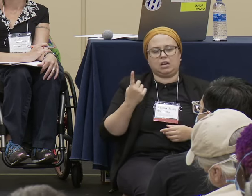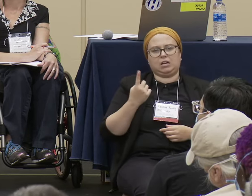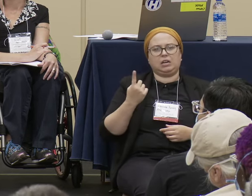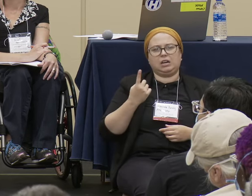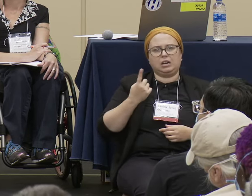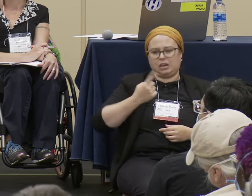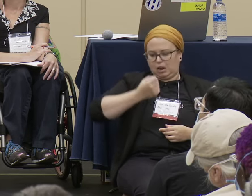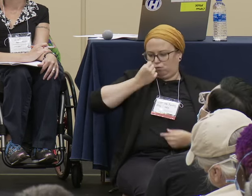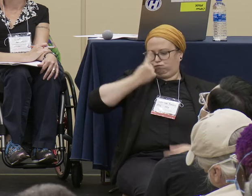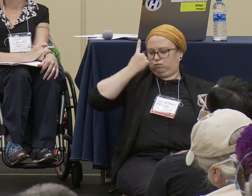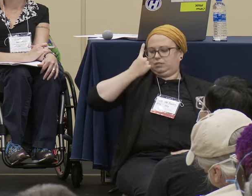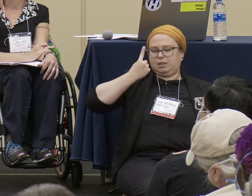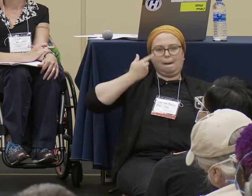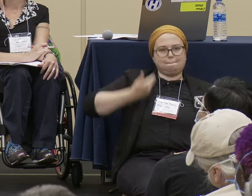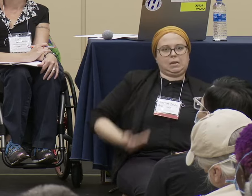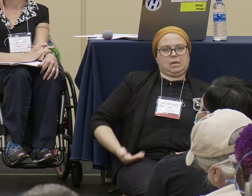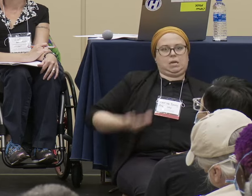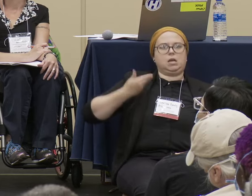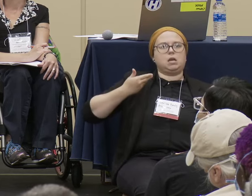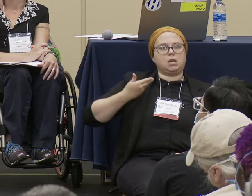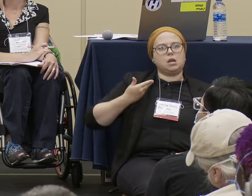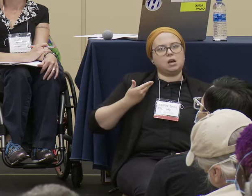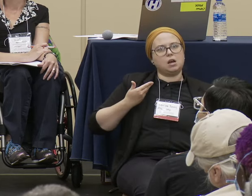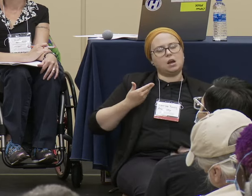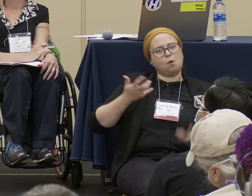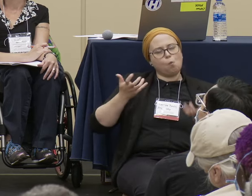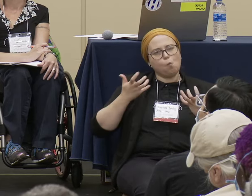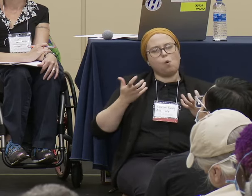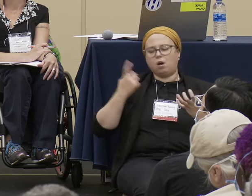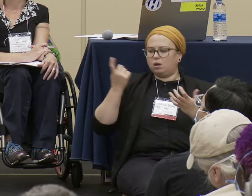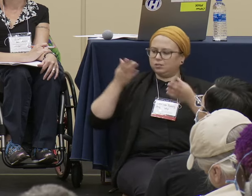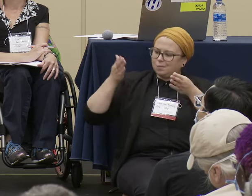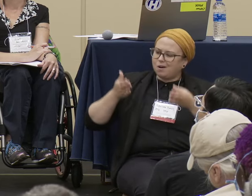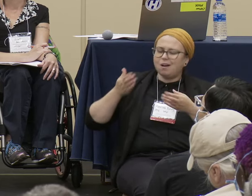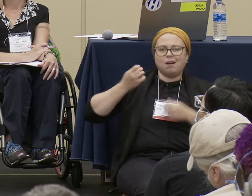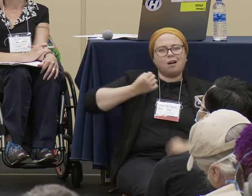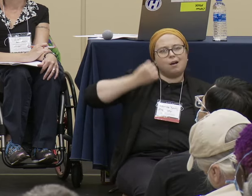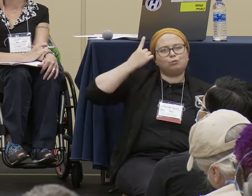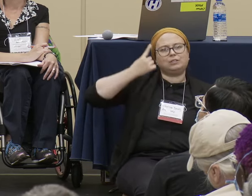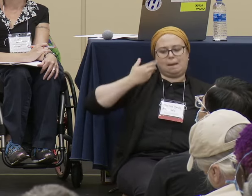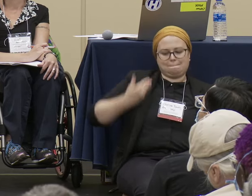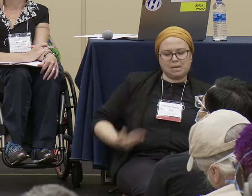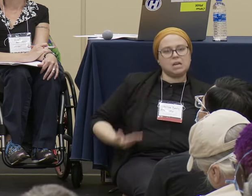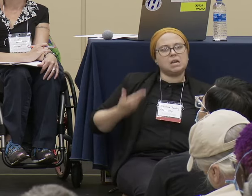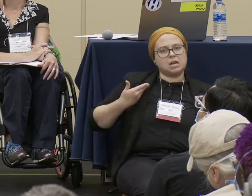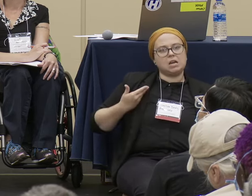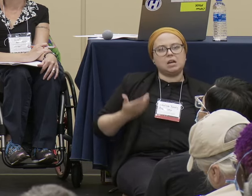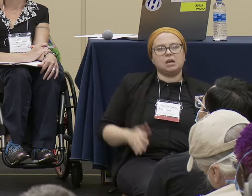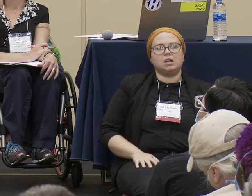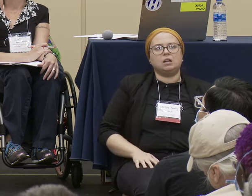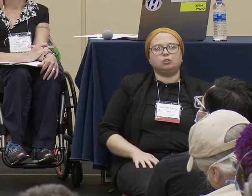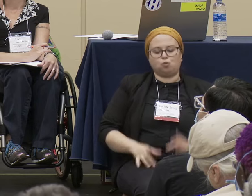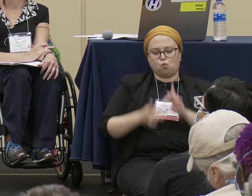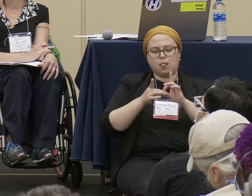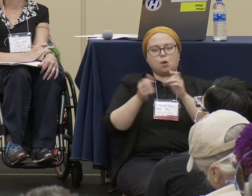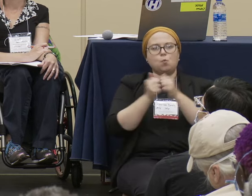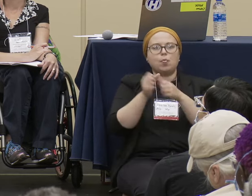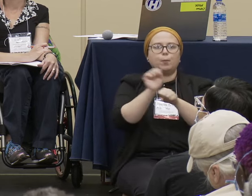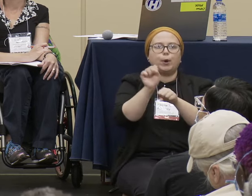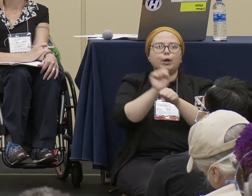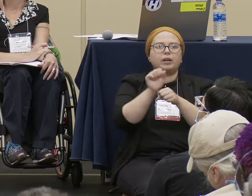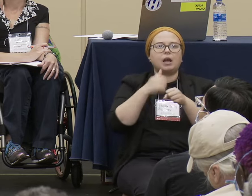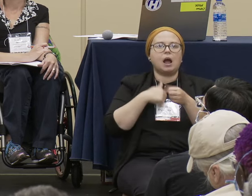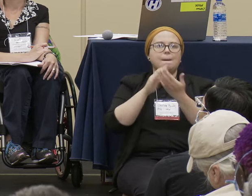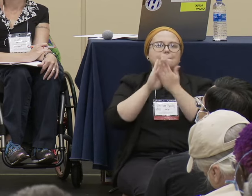let someone understand me, you know, let someone understand me. But you know, working wise and everything, I became